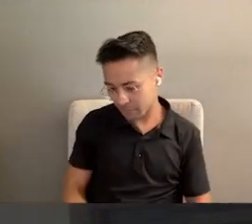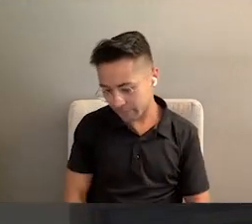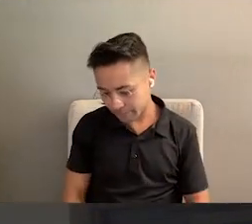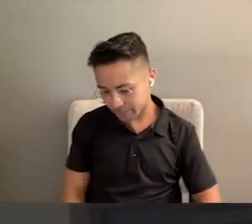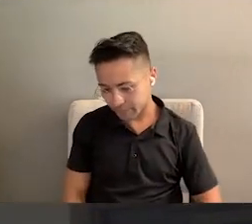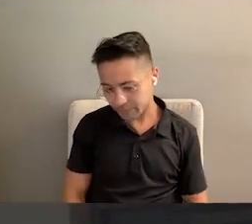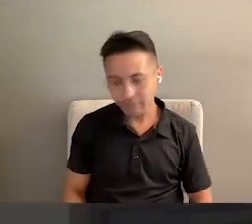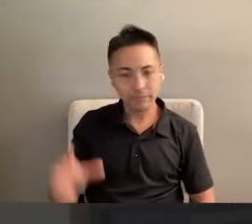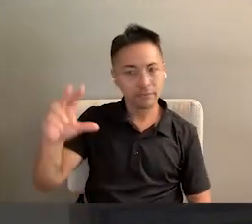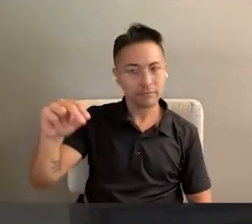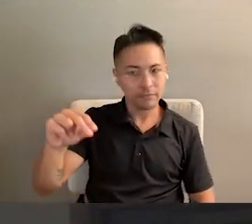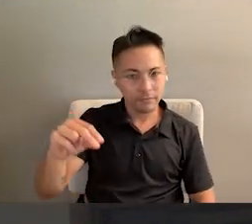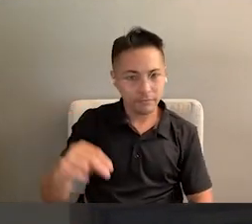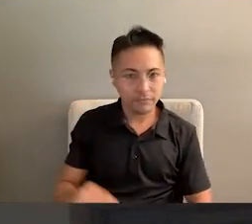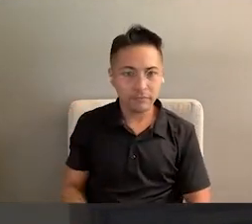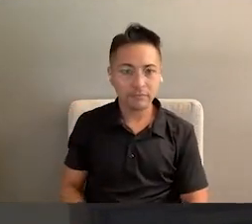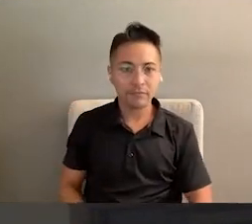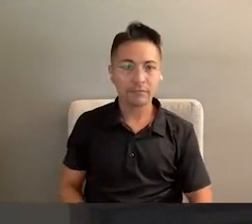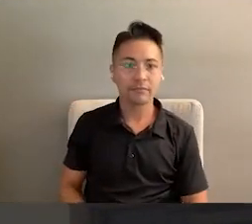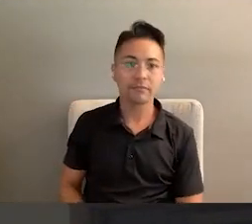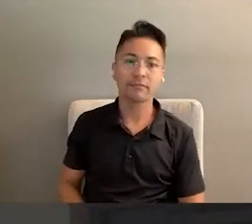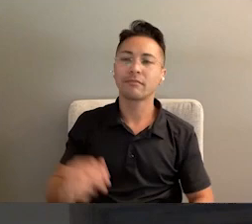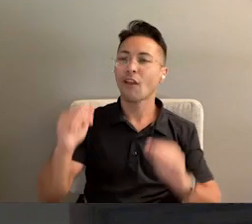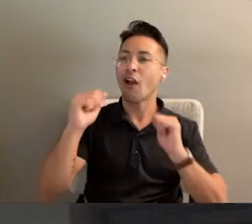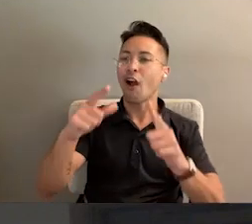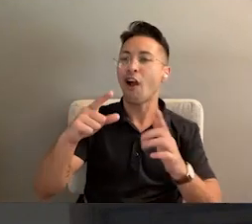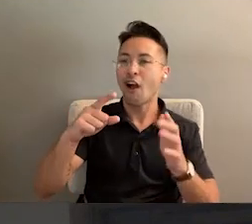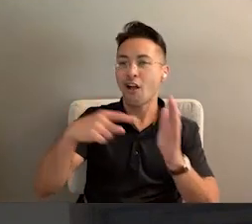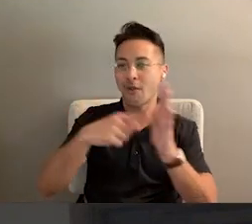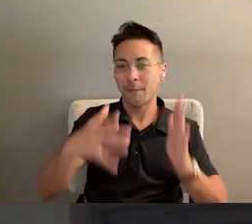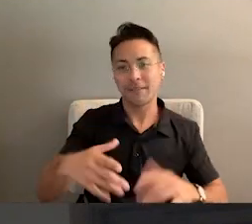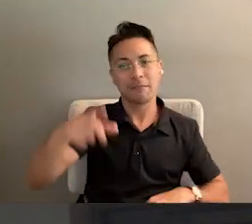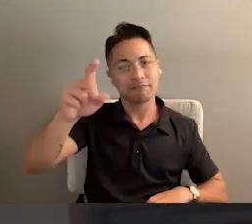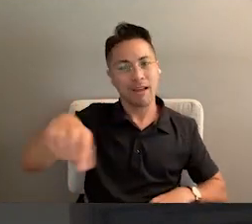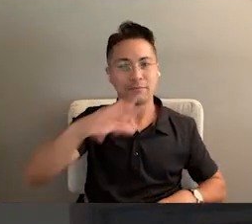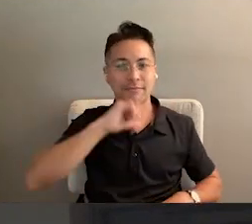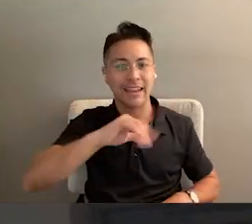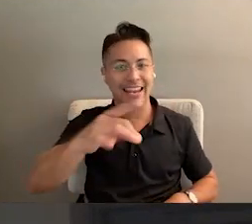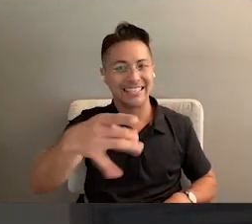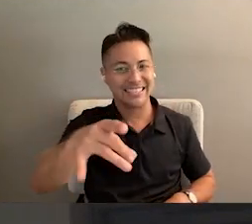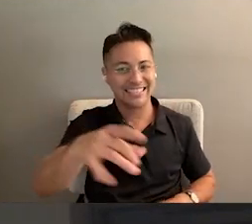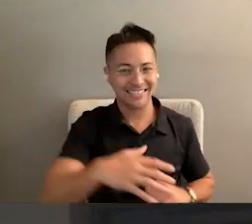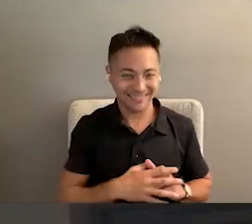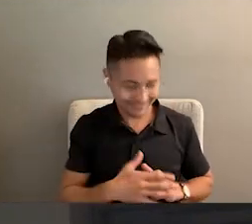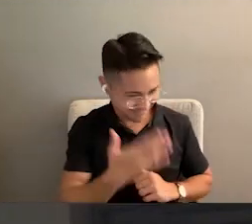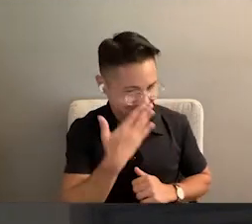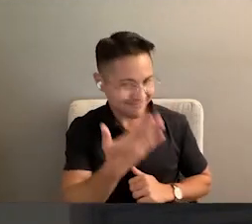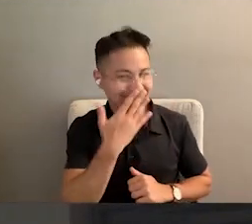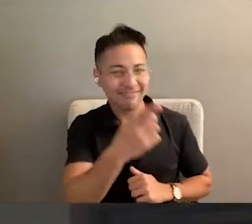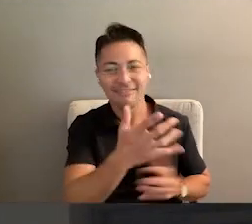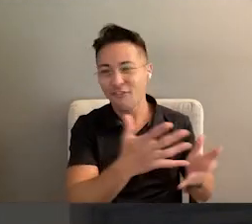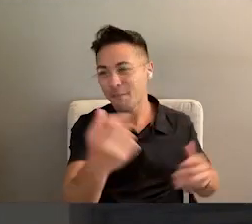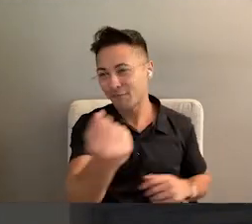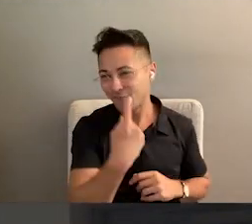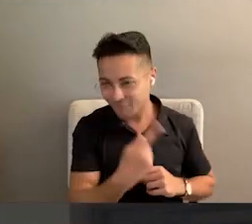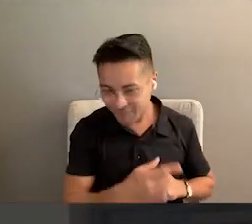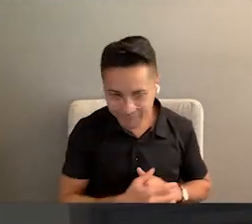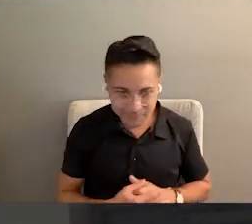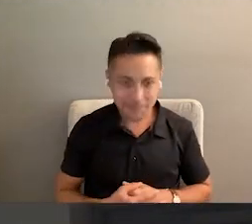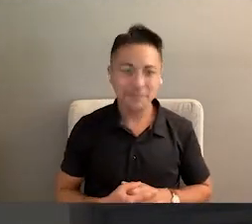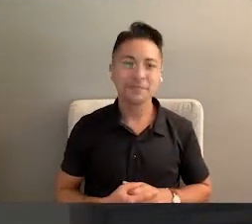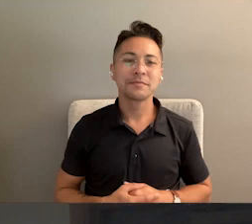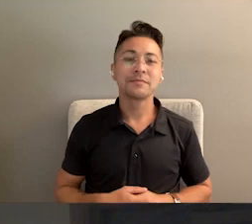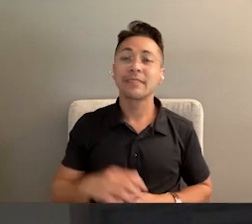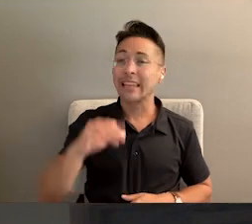all depends on how it's written up. Even if the participant's a minor? No. All representatives have to be